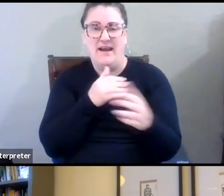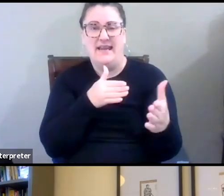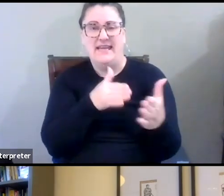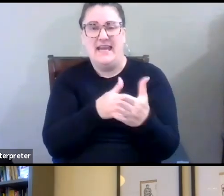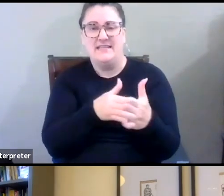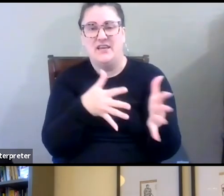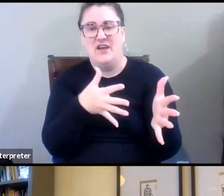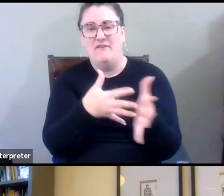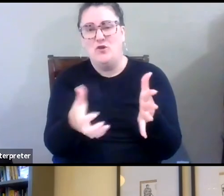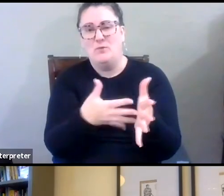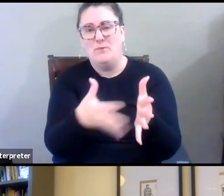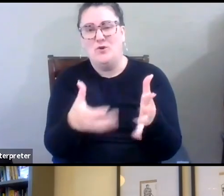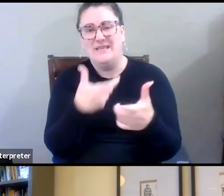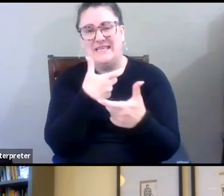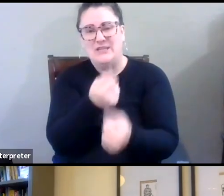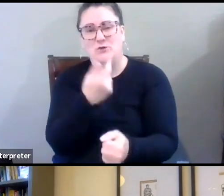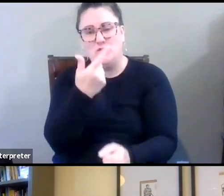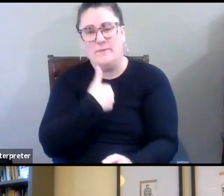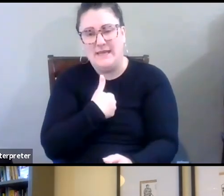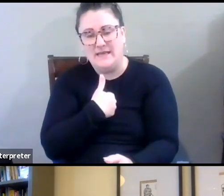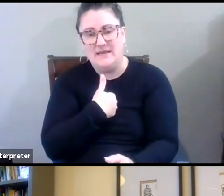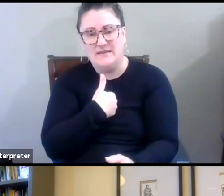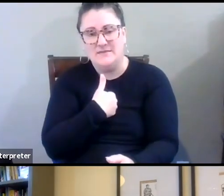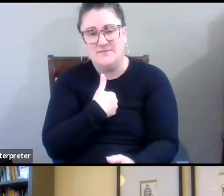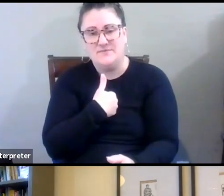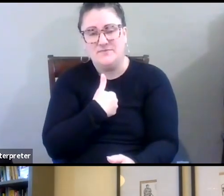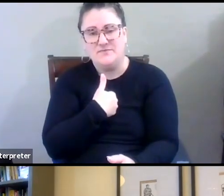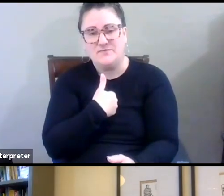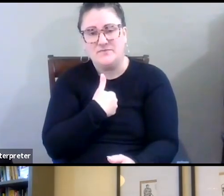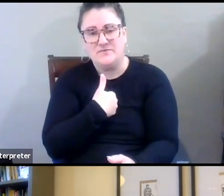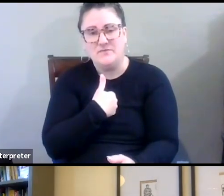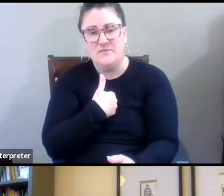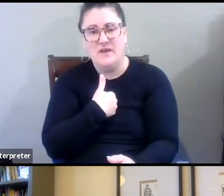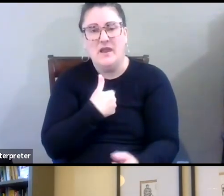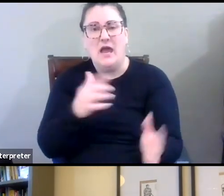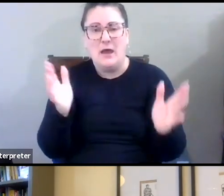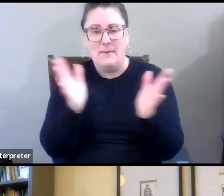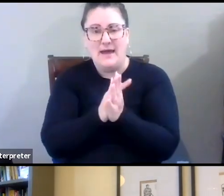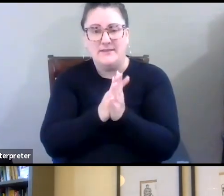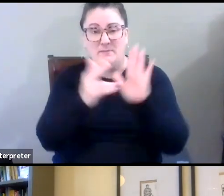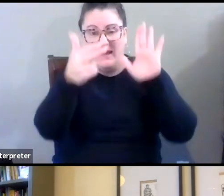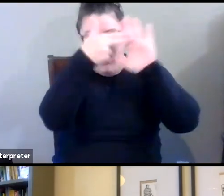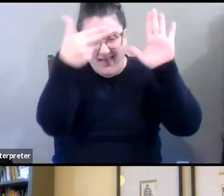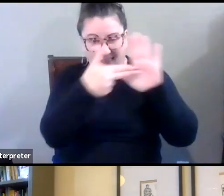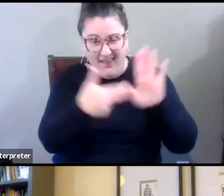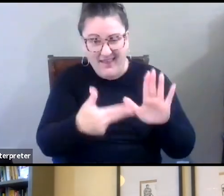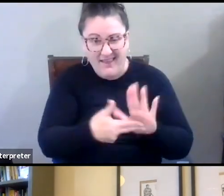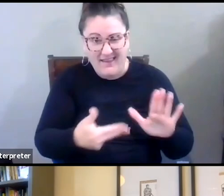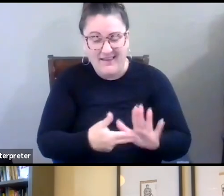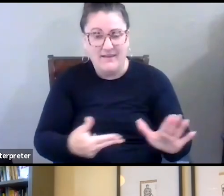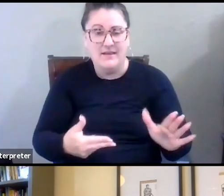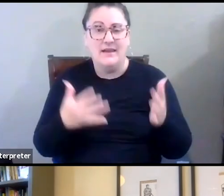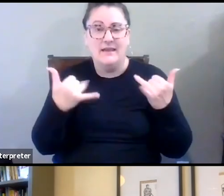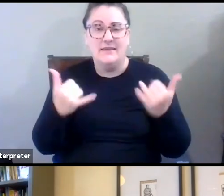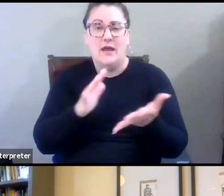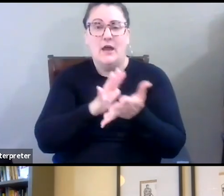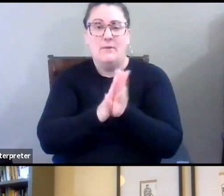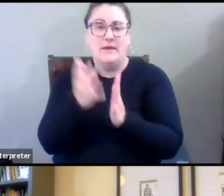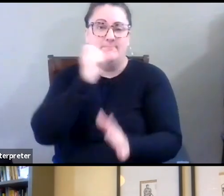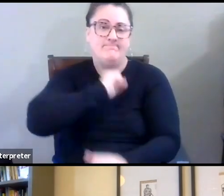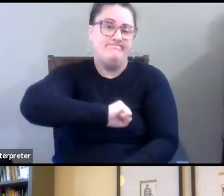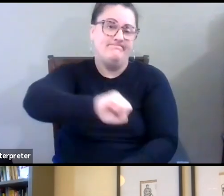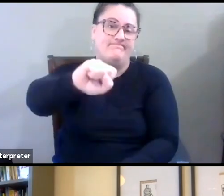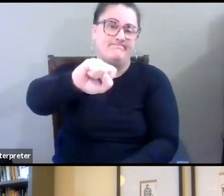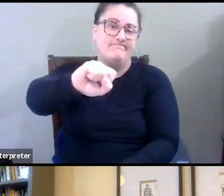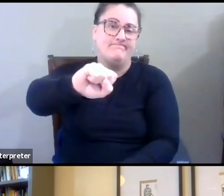vulnerable and what is interesting to me. I think when you are asked to be all of those things, you build yourself in opposition to the ask. And it's